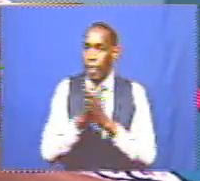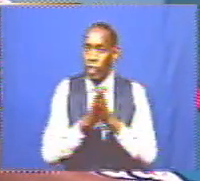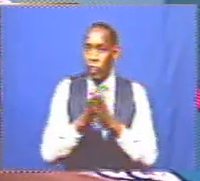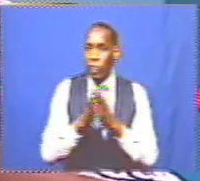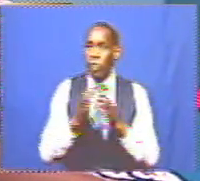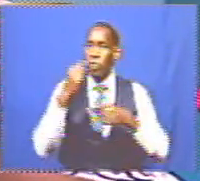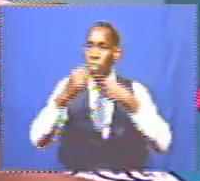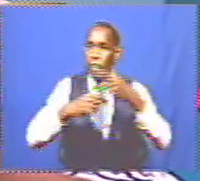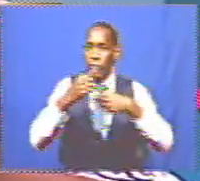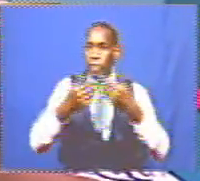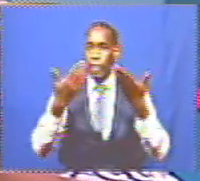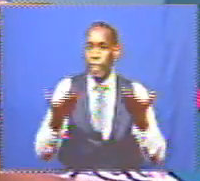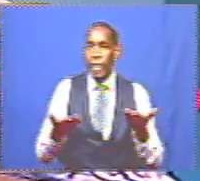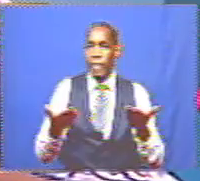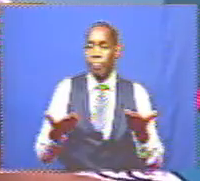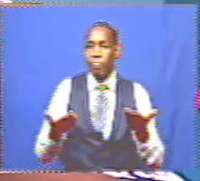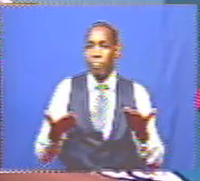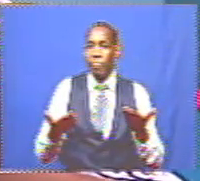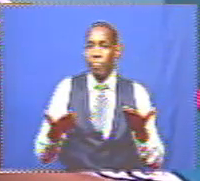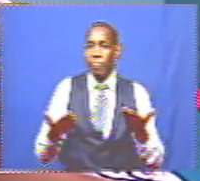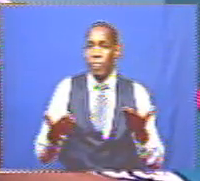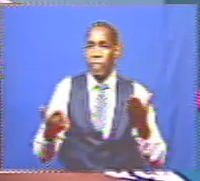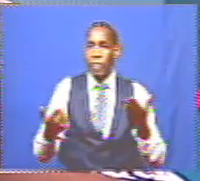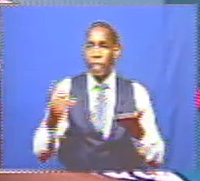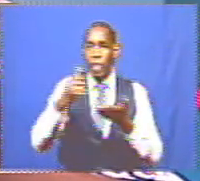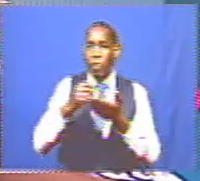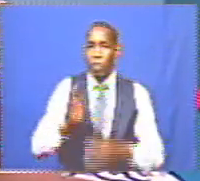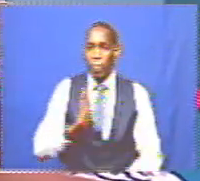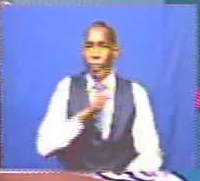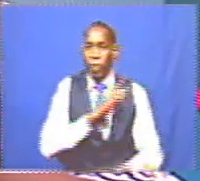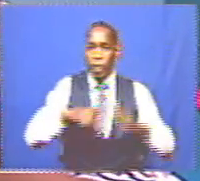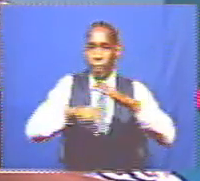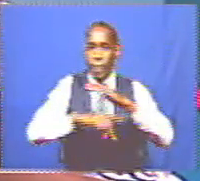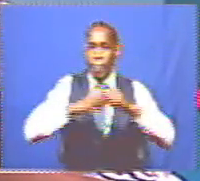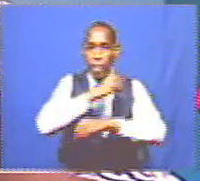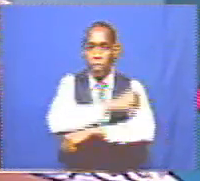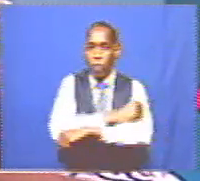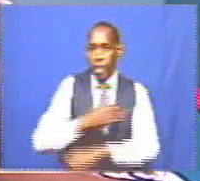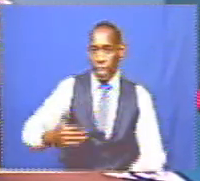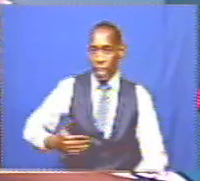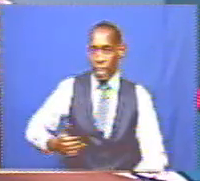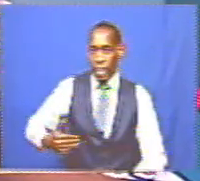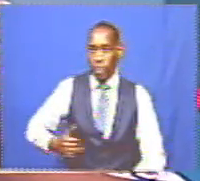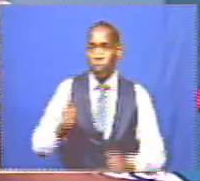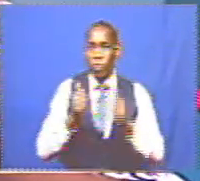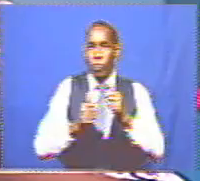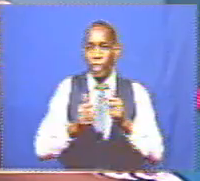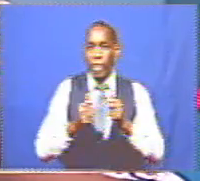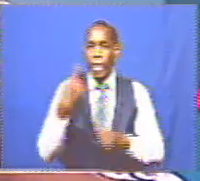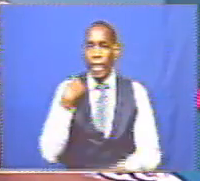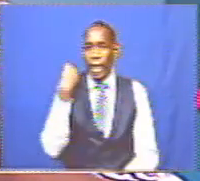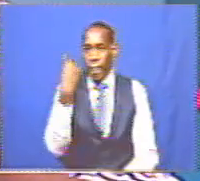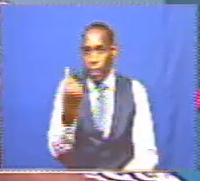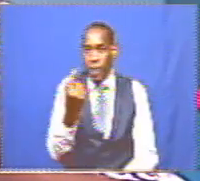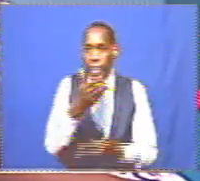now I currently sit on the board of a primary school in Gatundu called Sheridan Academy, which has been number one in mm-hmm.